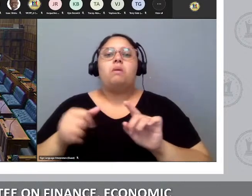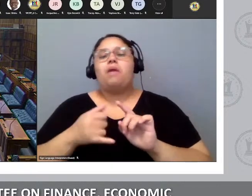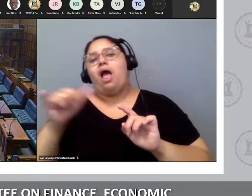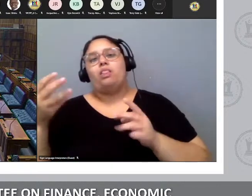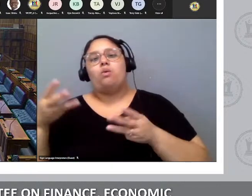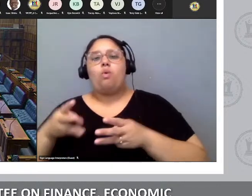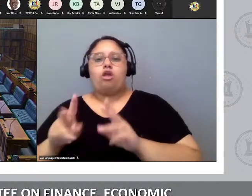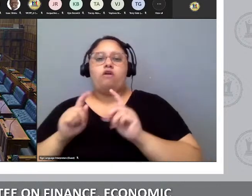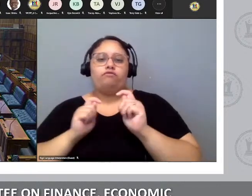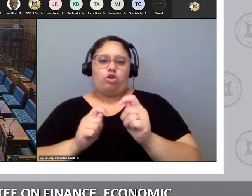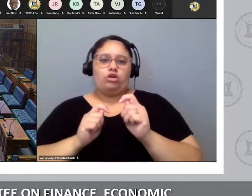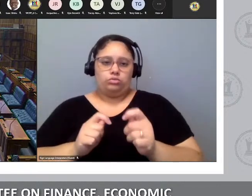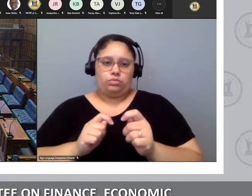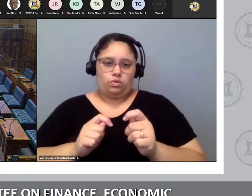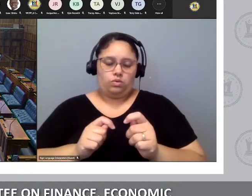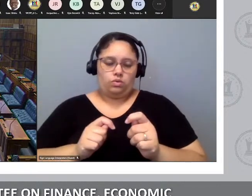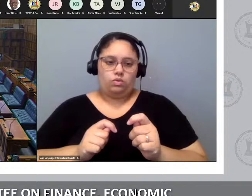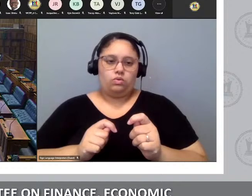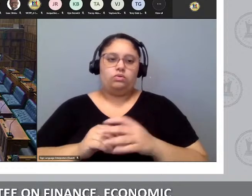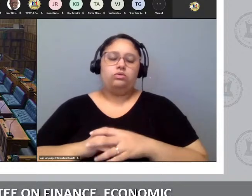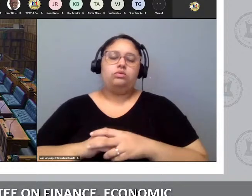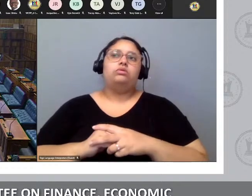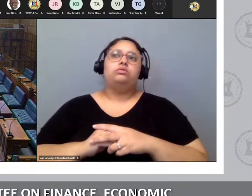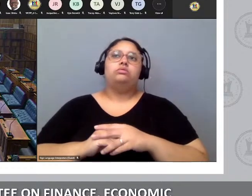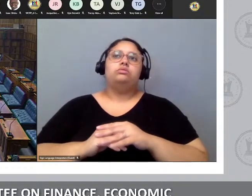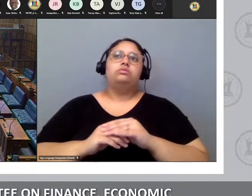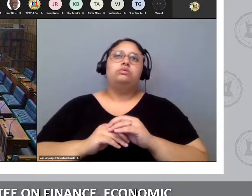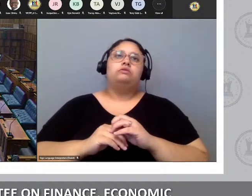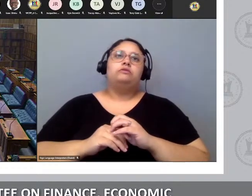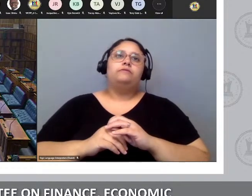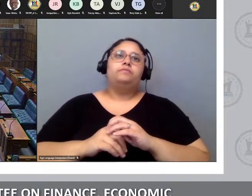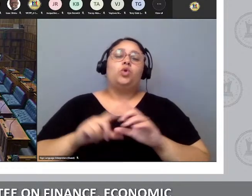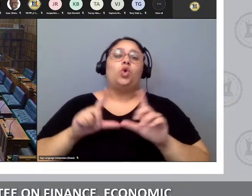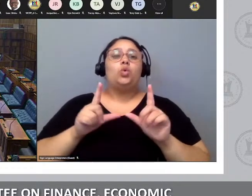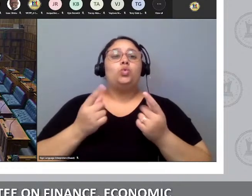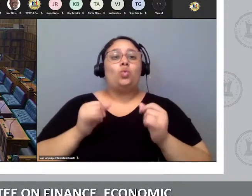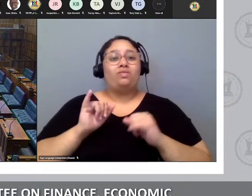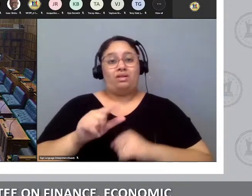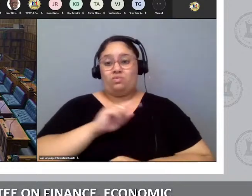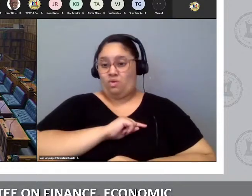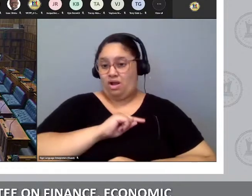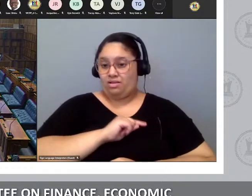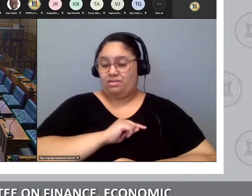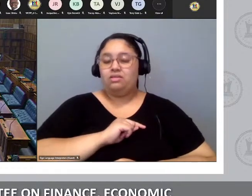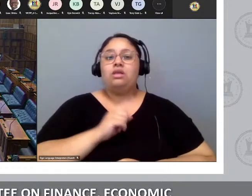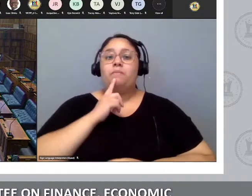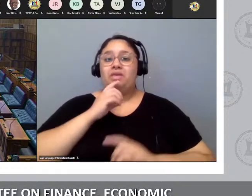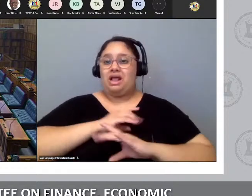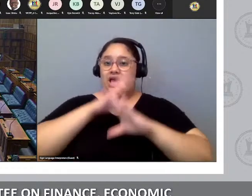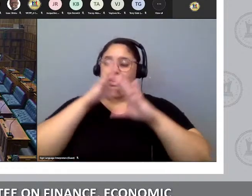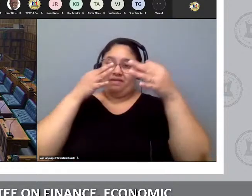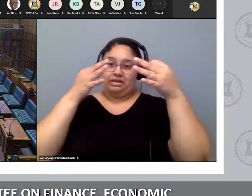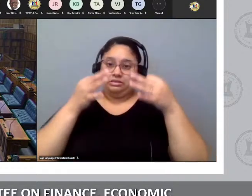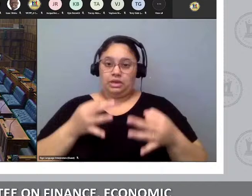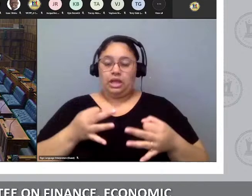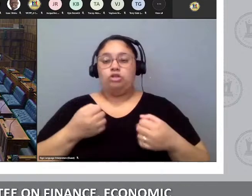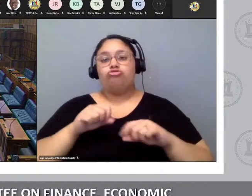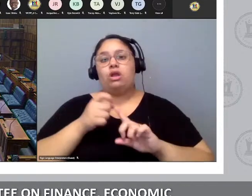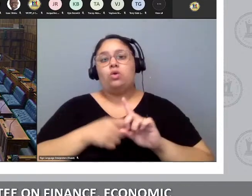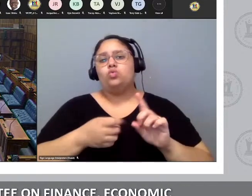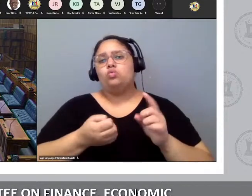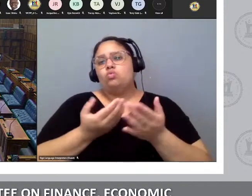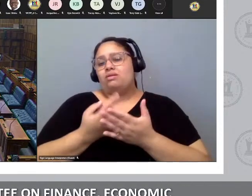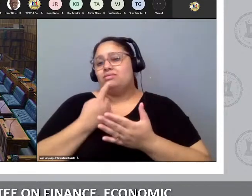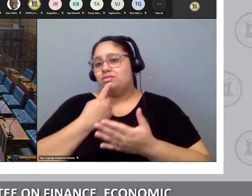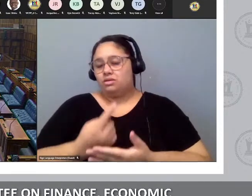of Transport um in regard to to why they would do it so I think my my clarification to you chairperson and when you were raising